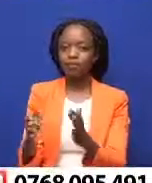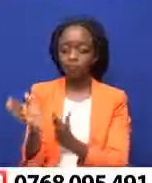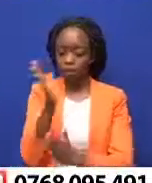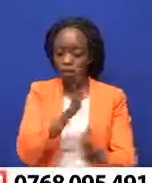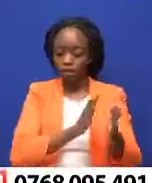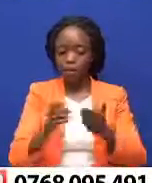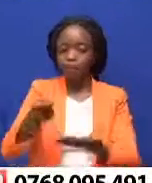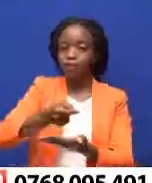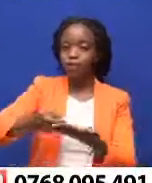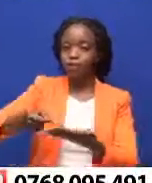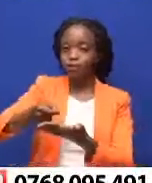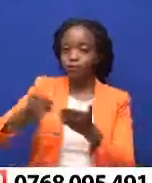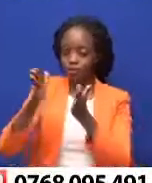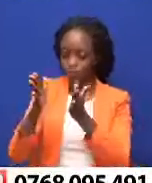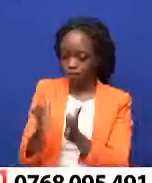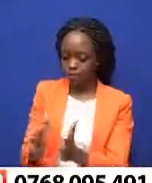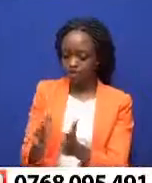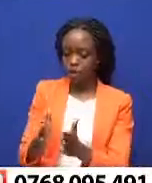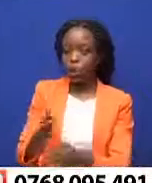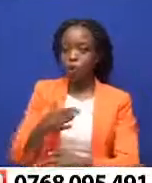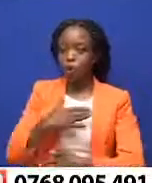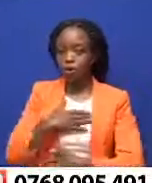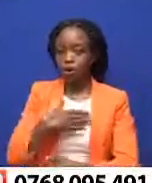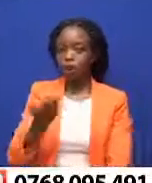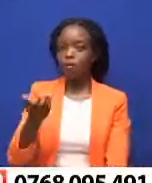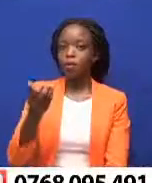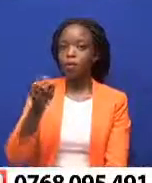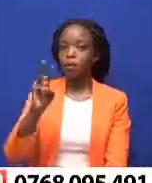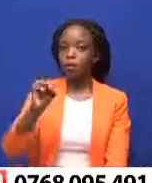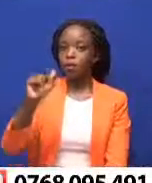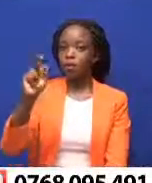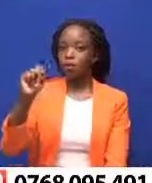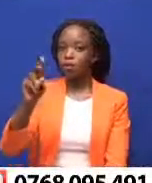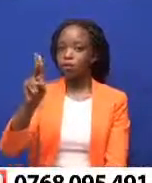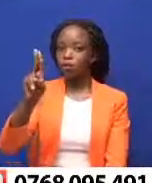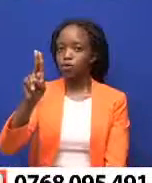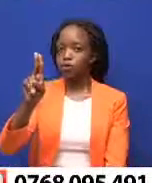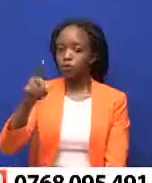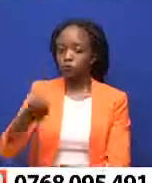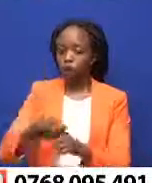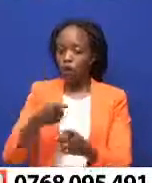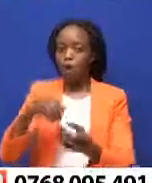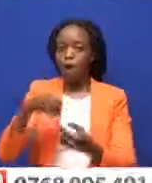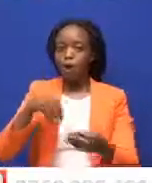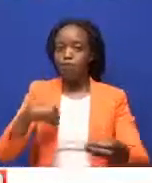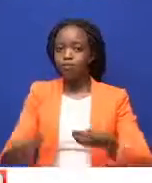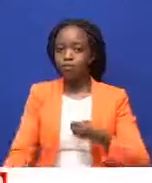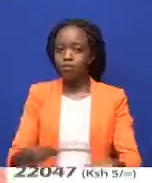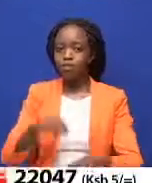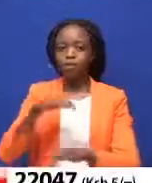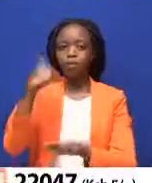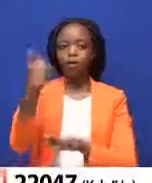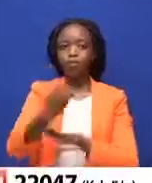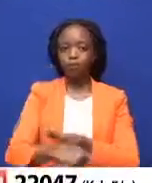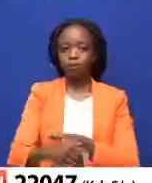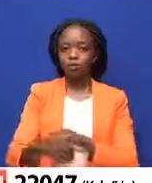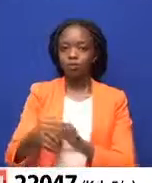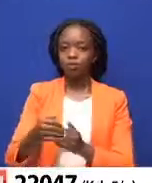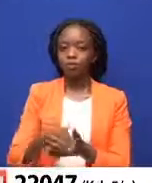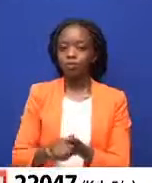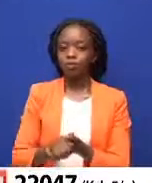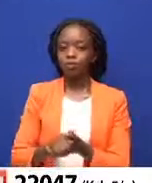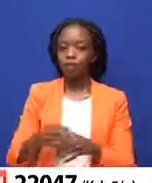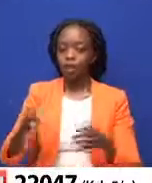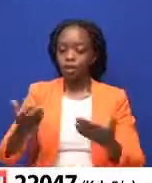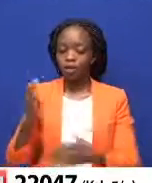secretary is Honorable Mandumandu, who is from Busia County. Our